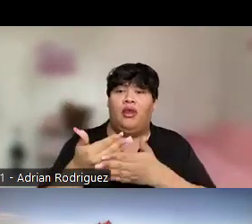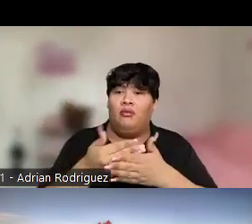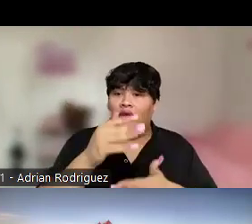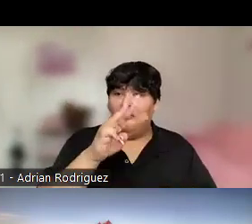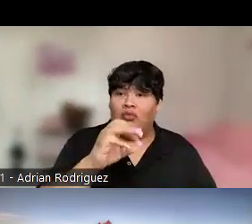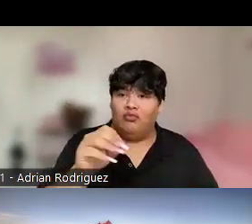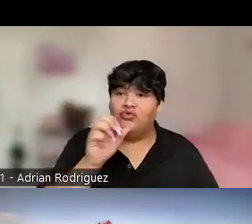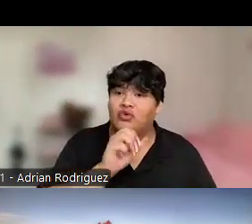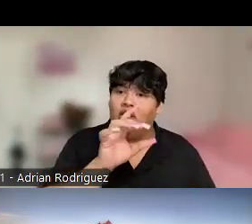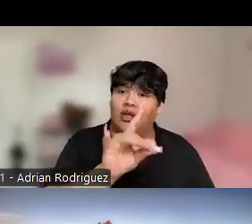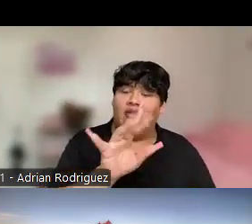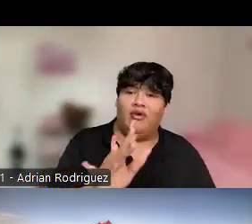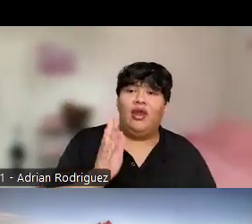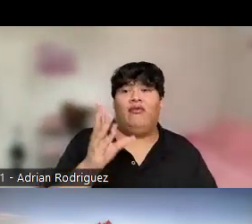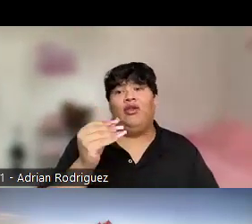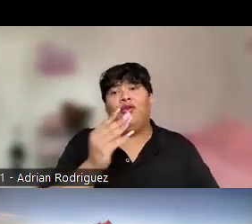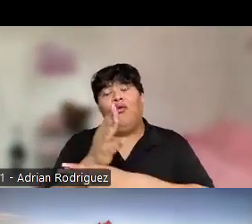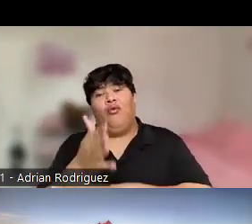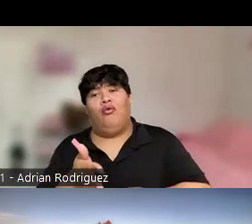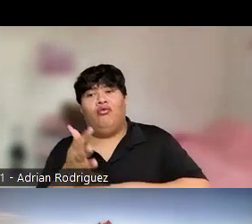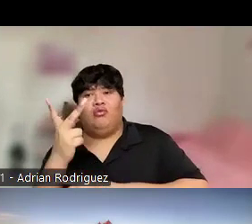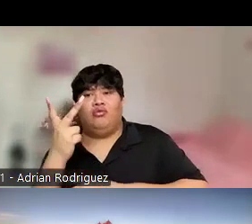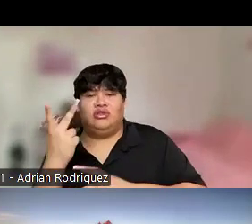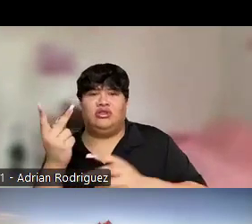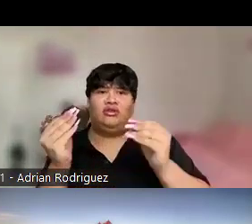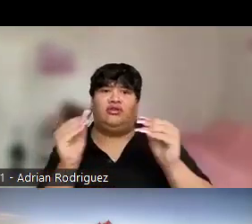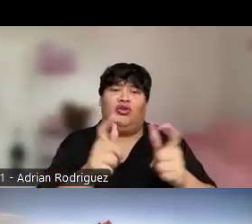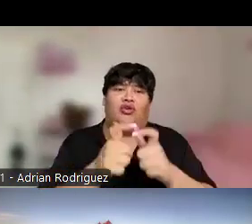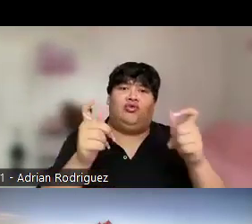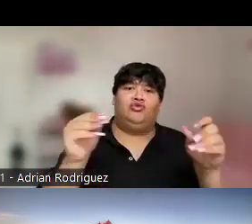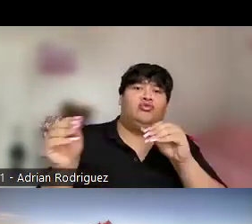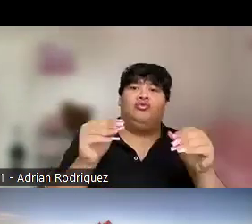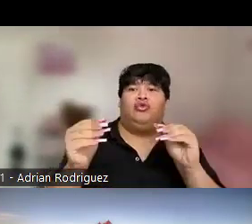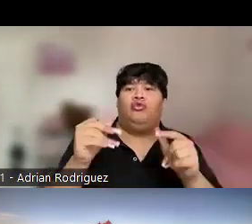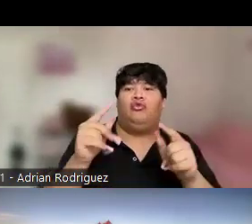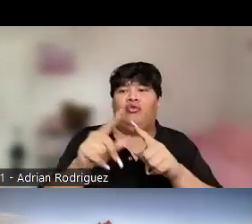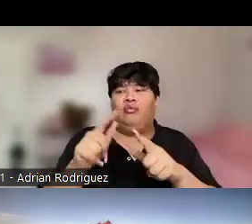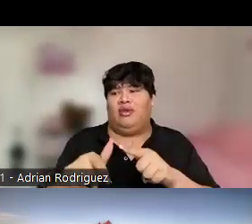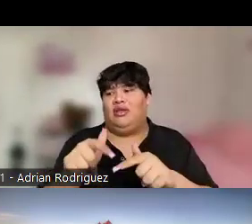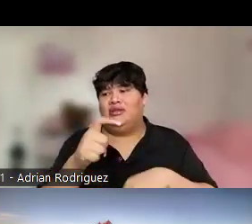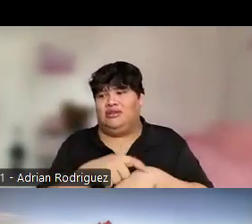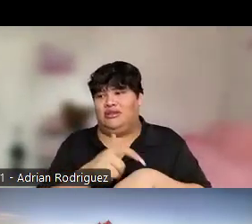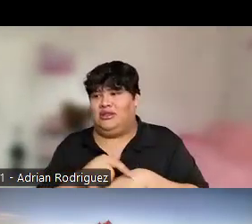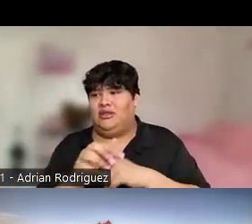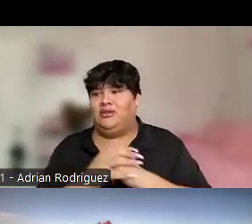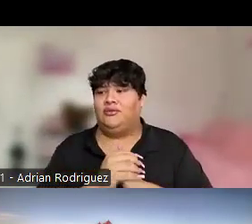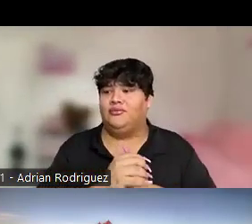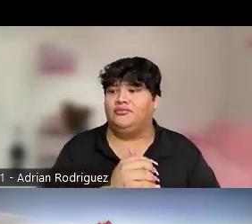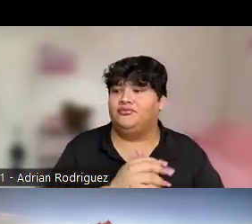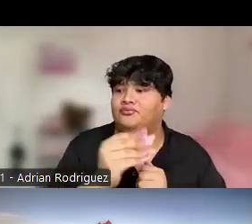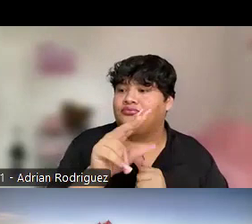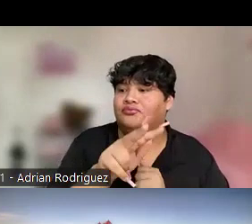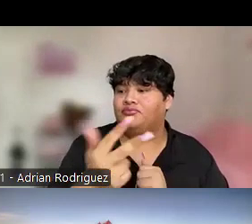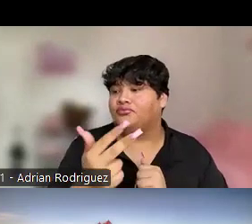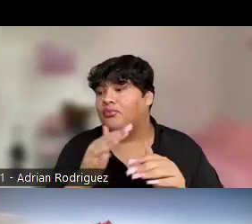age 85 and over. And so we'll see some big shifts between those decades. And then the third piece that's